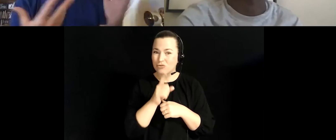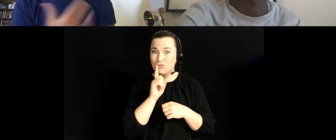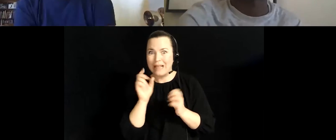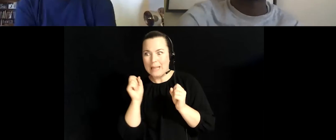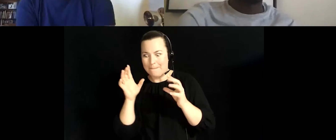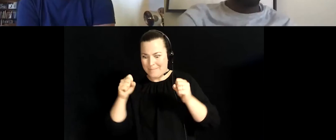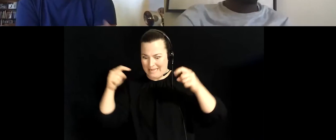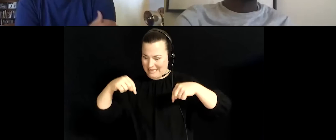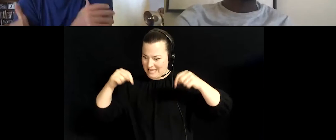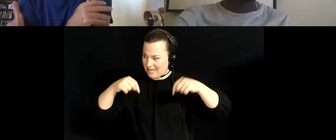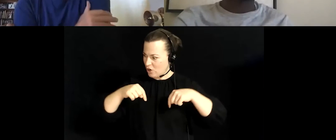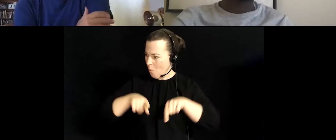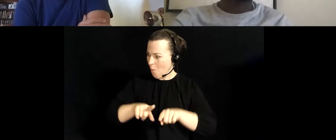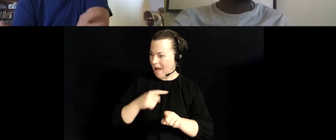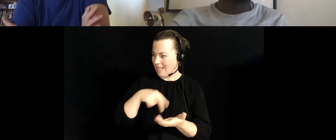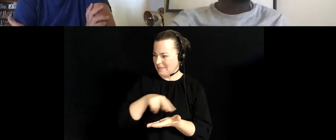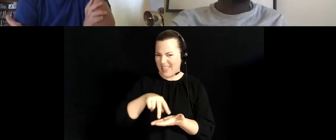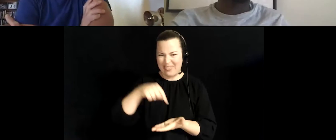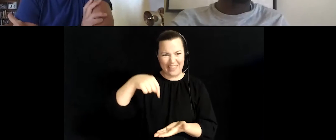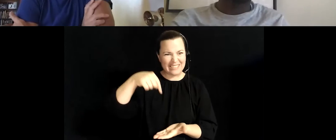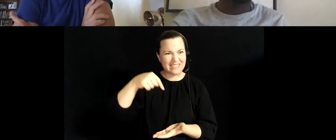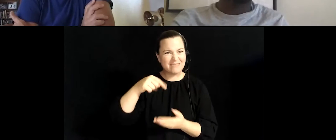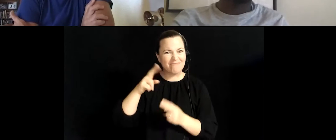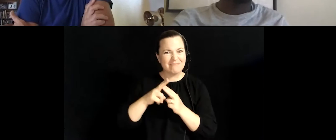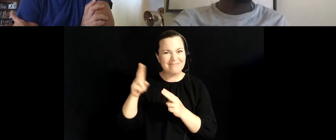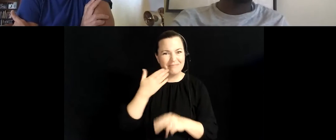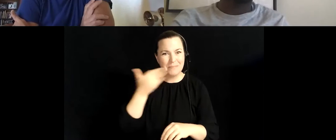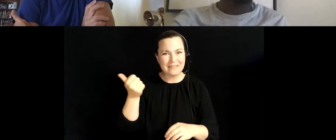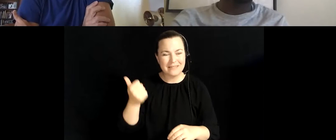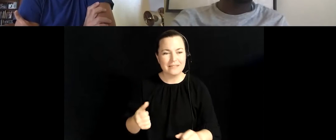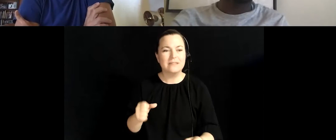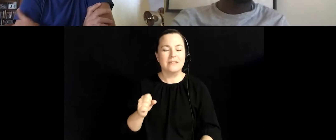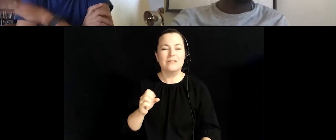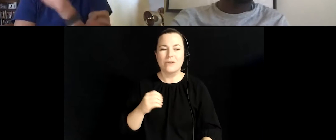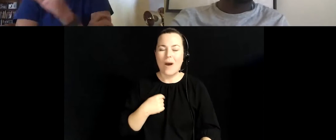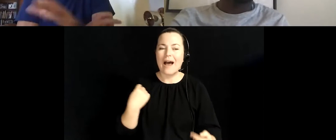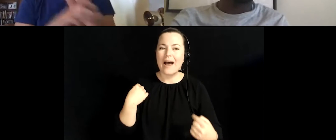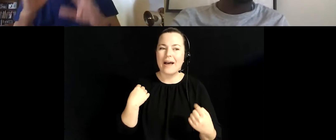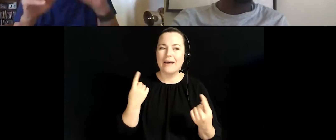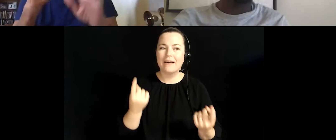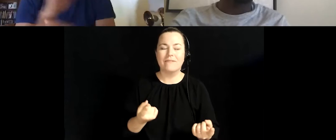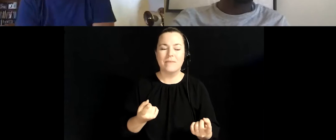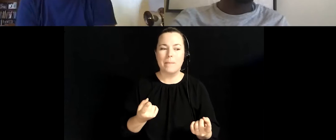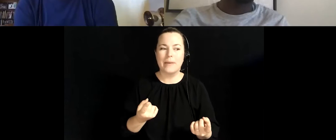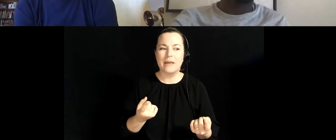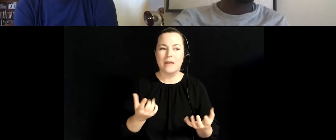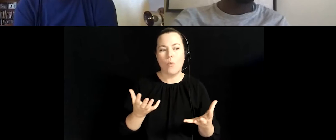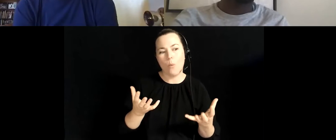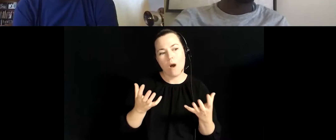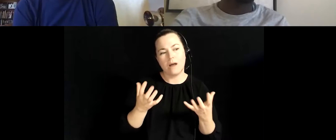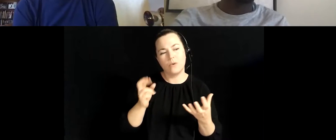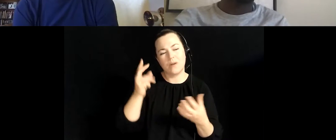in the middle of the dance. And so I've been really wanting, and sort of on a theoretical